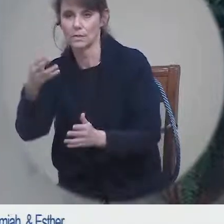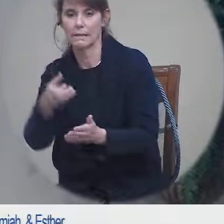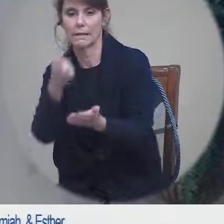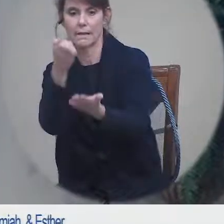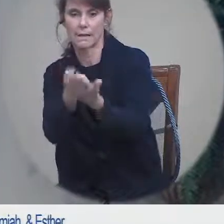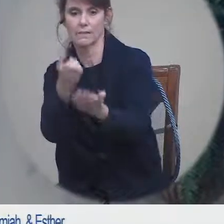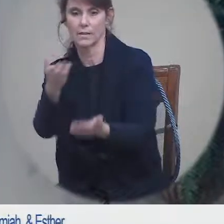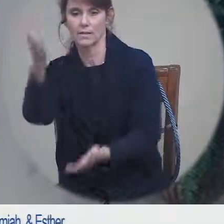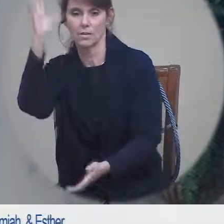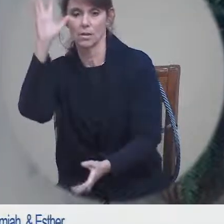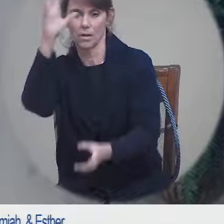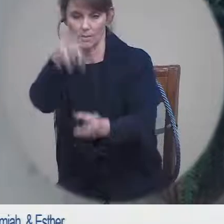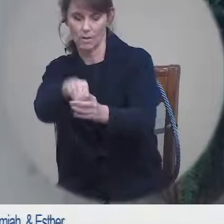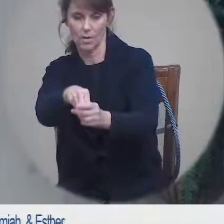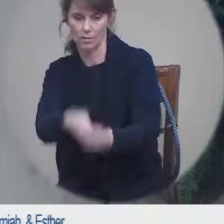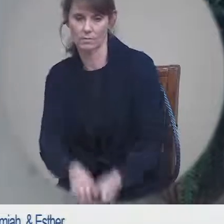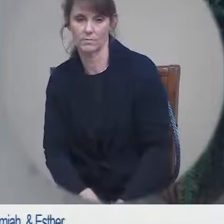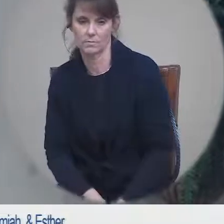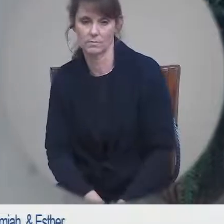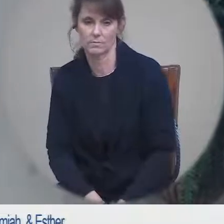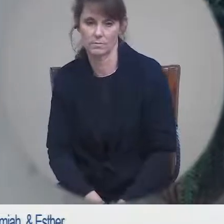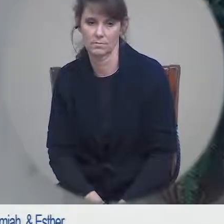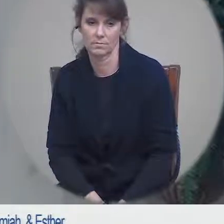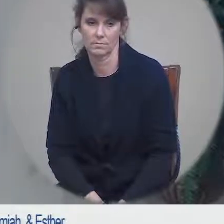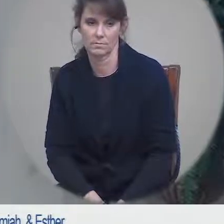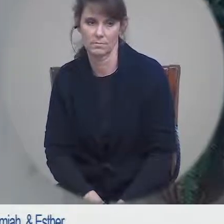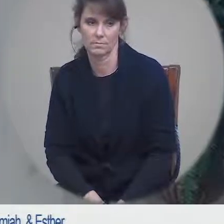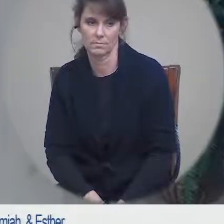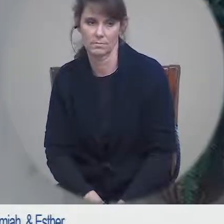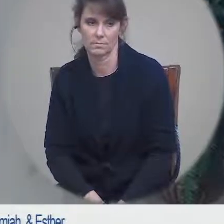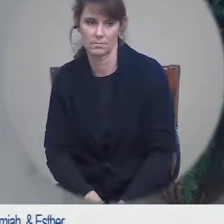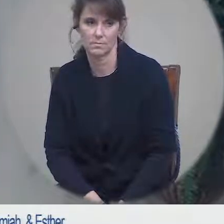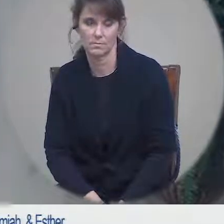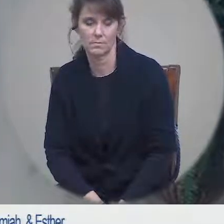Amen. It's a good point. Good point. Boyd?